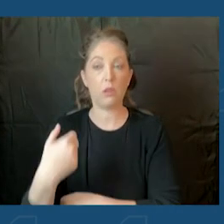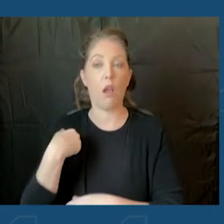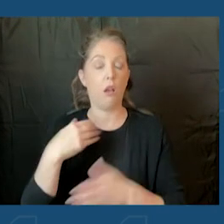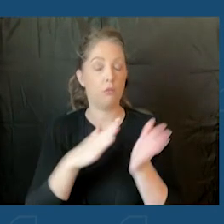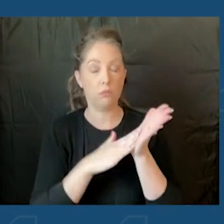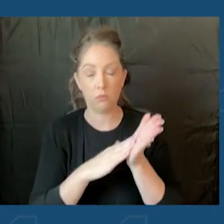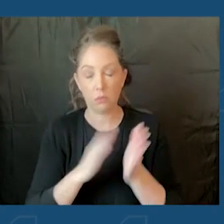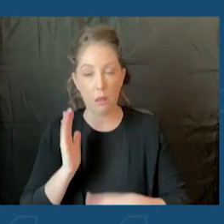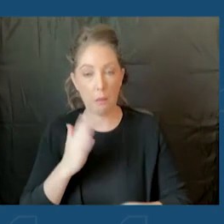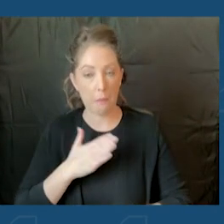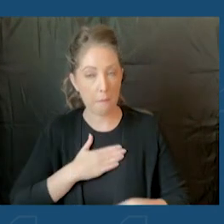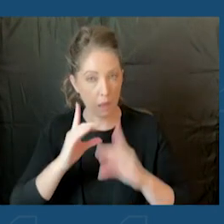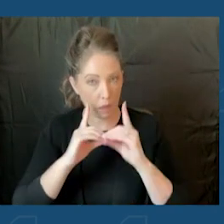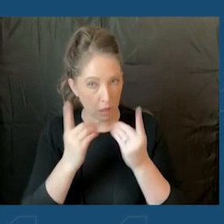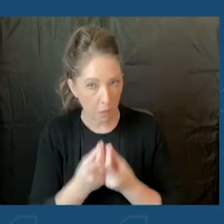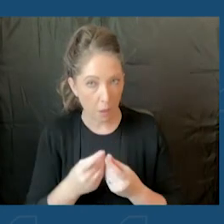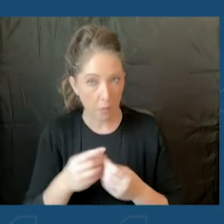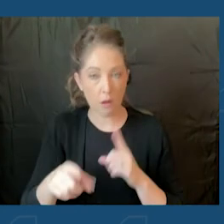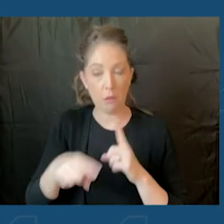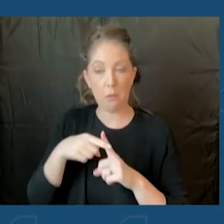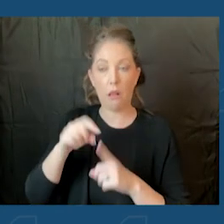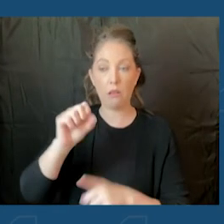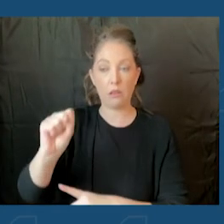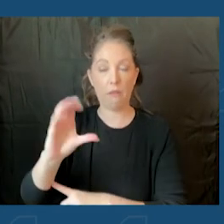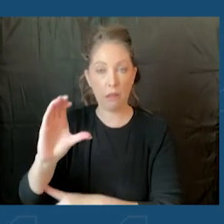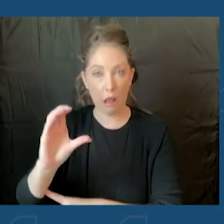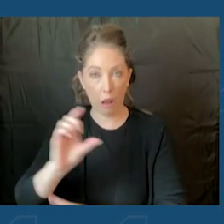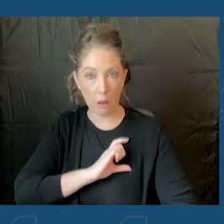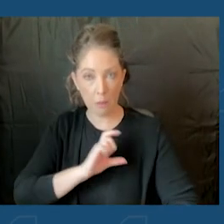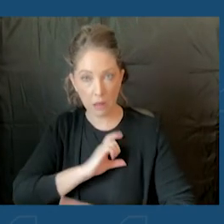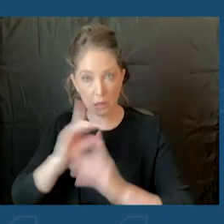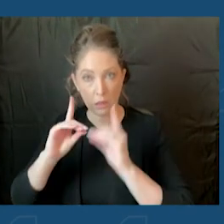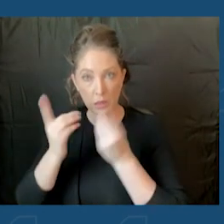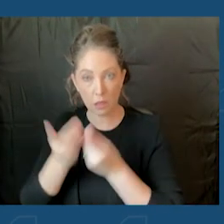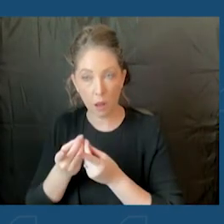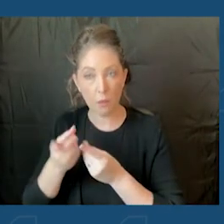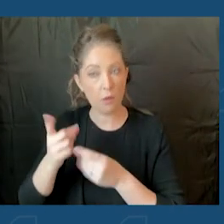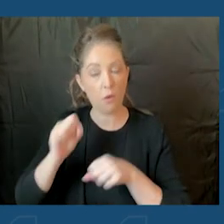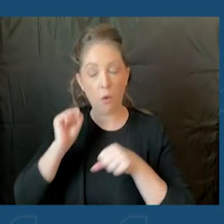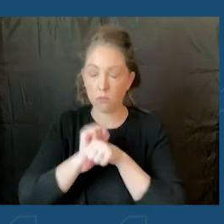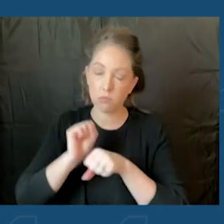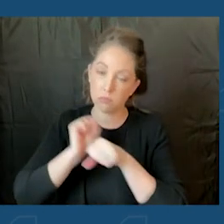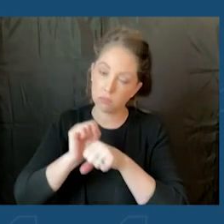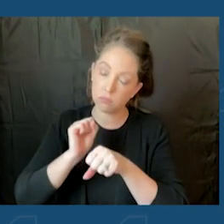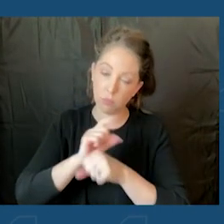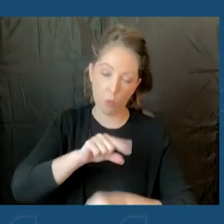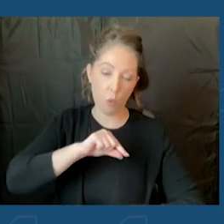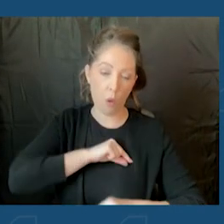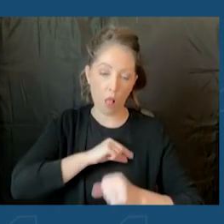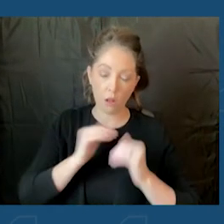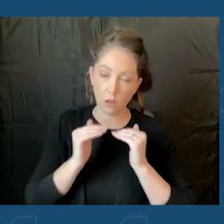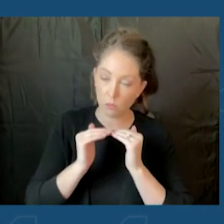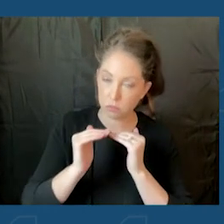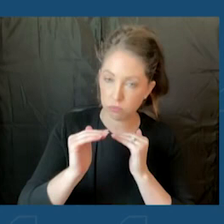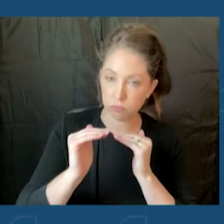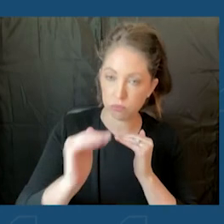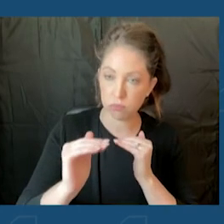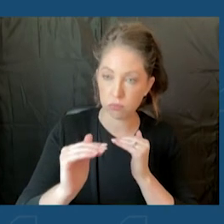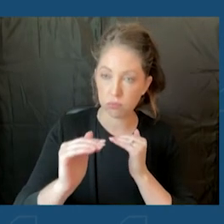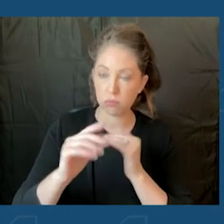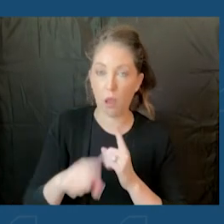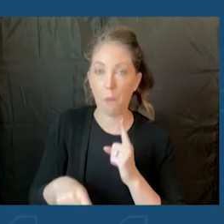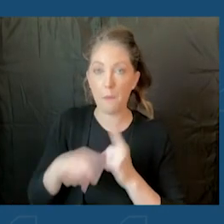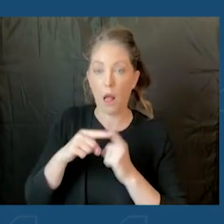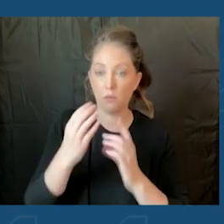Department, for maintaining the quality of work while keeping with this uptick. It's not an easy task, but has proven to be